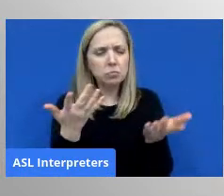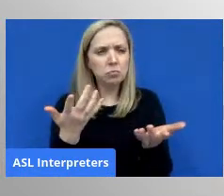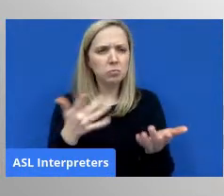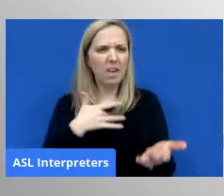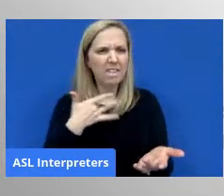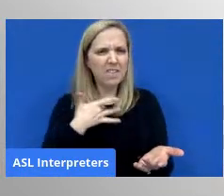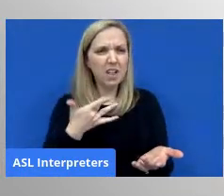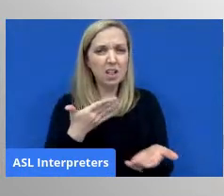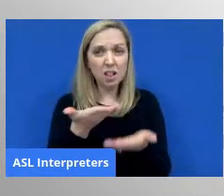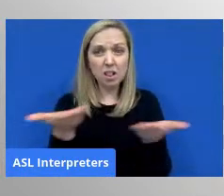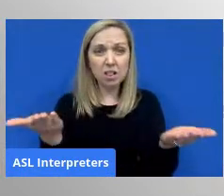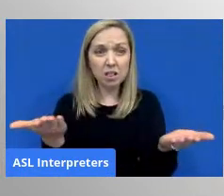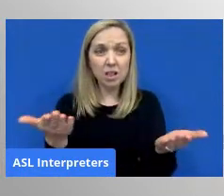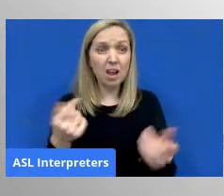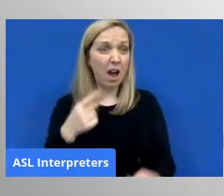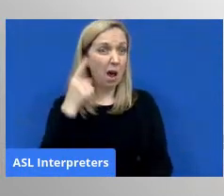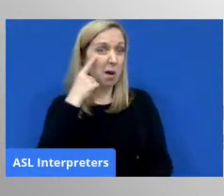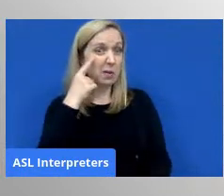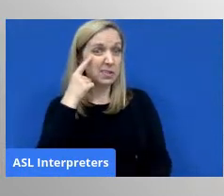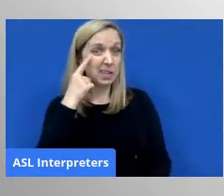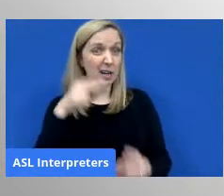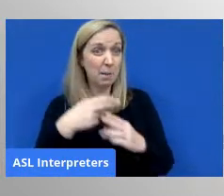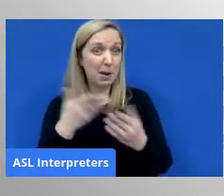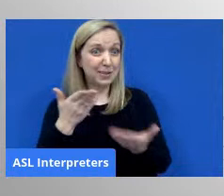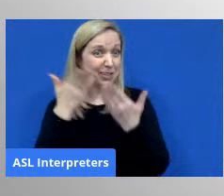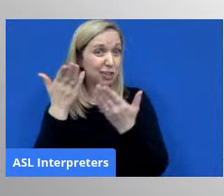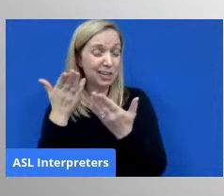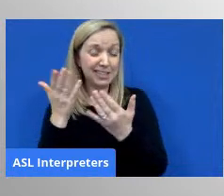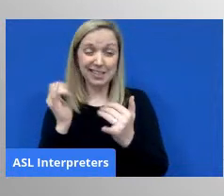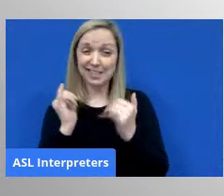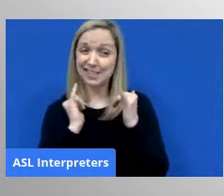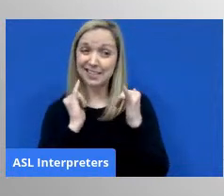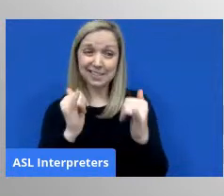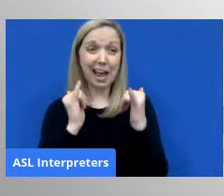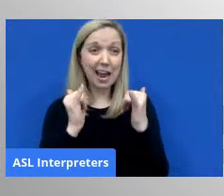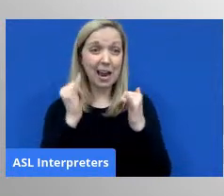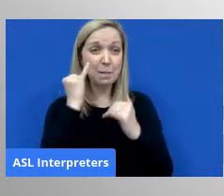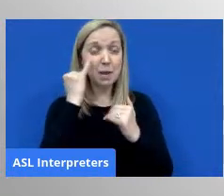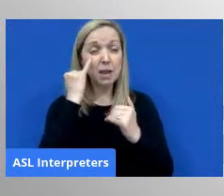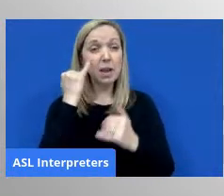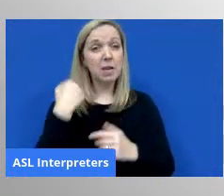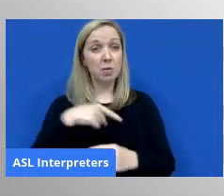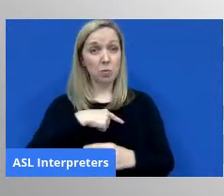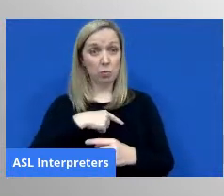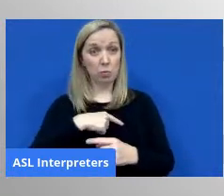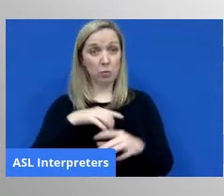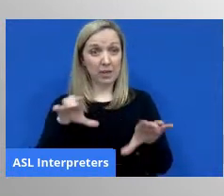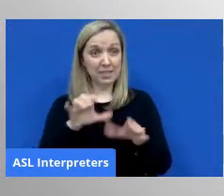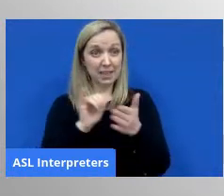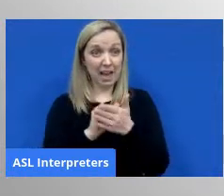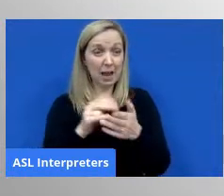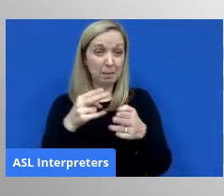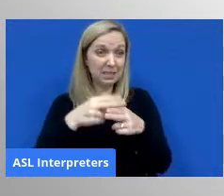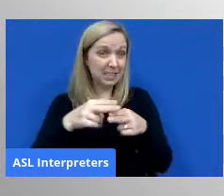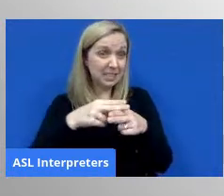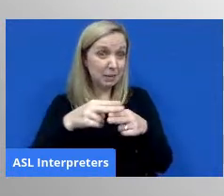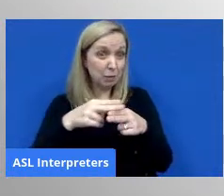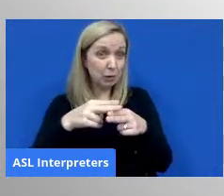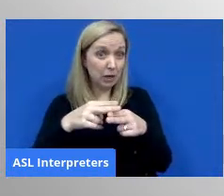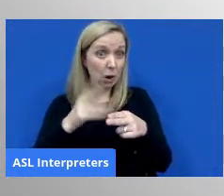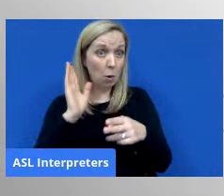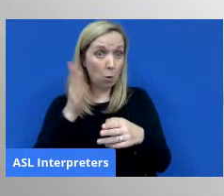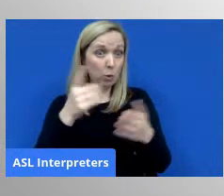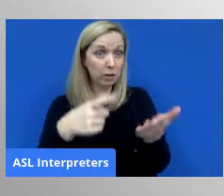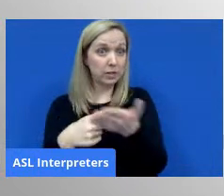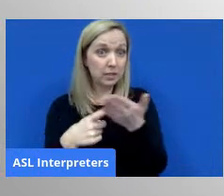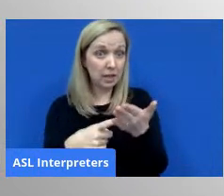was about to suggest the same thing. If they did that, they'll just, because it's temporary and we are going to discuss this, so it's